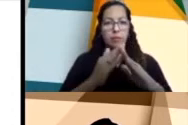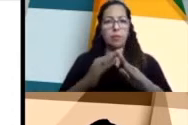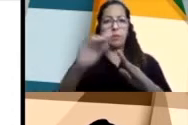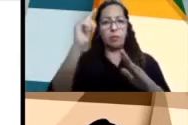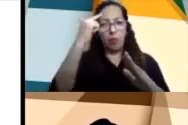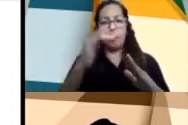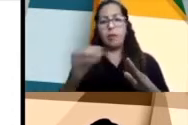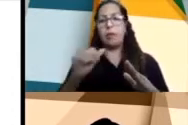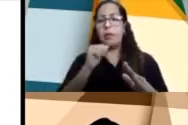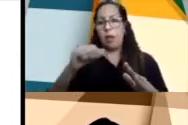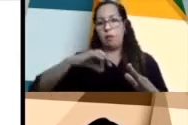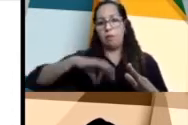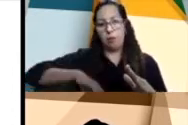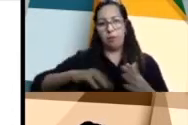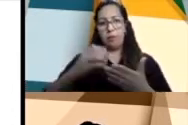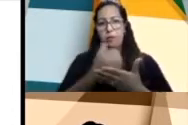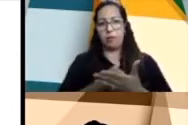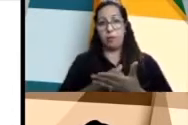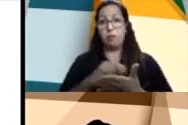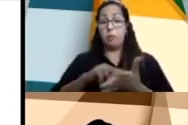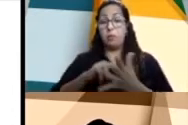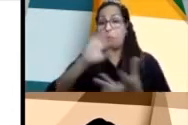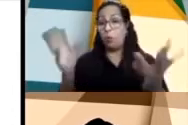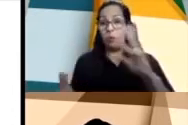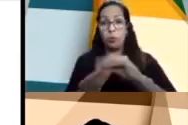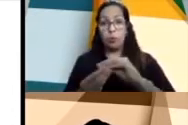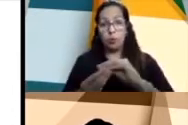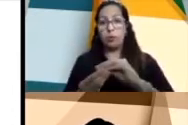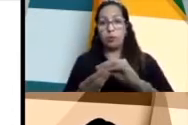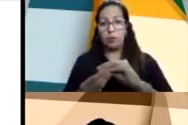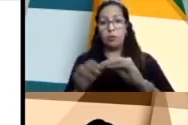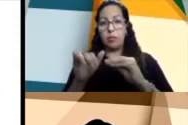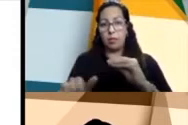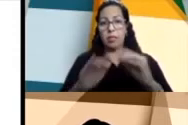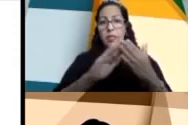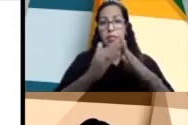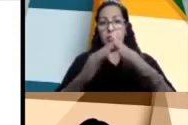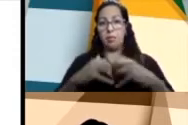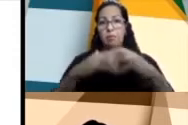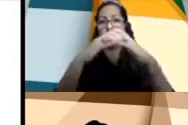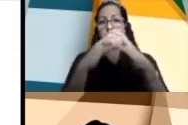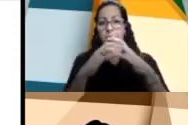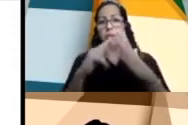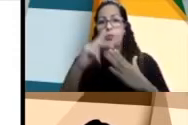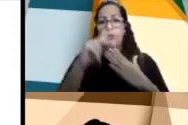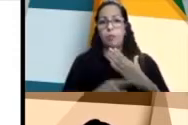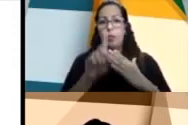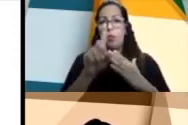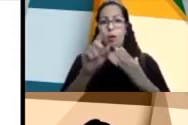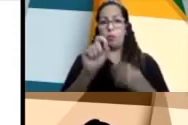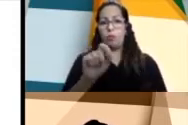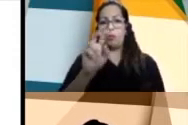non-for-profit. The total allocation for the city revitalization program is